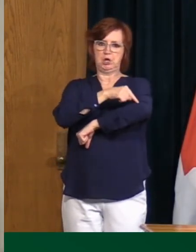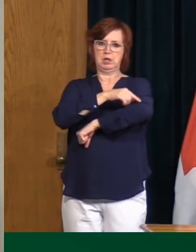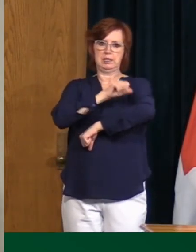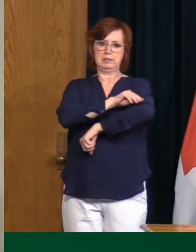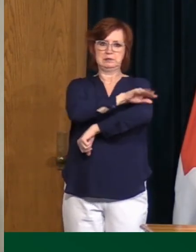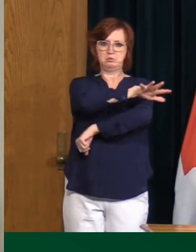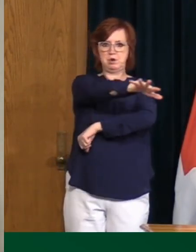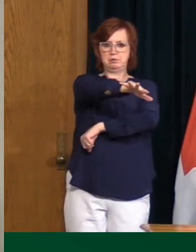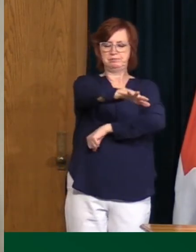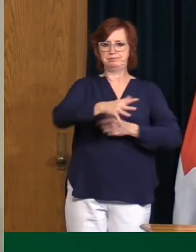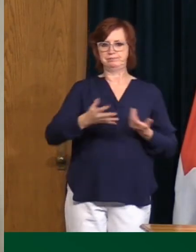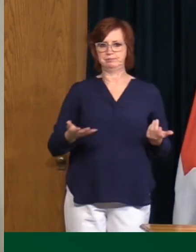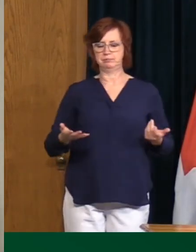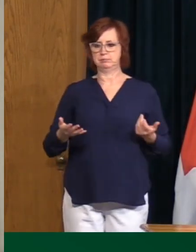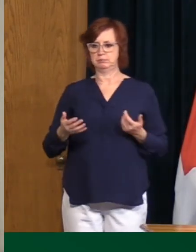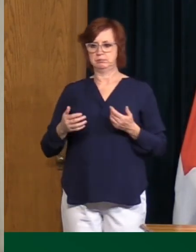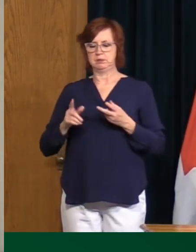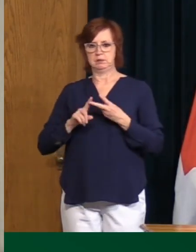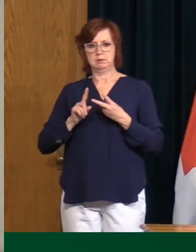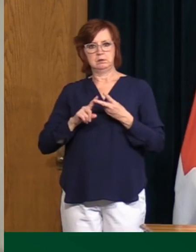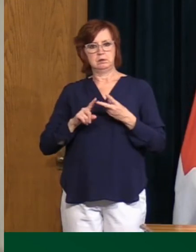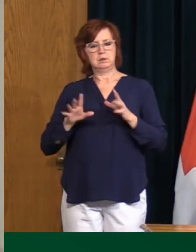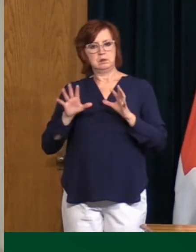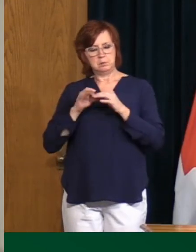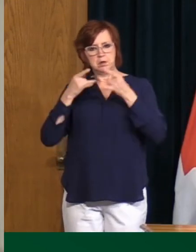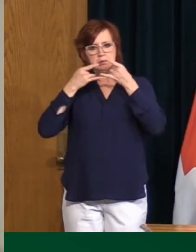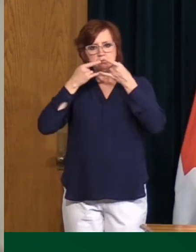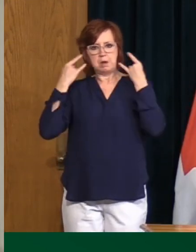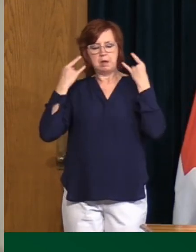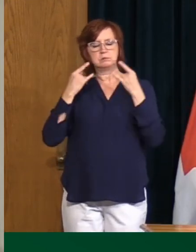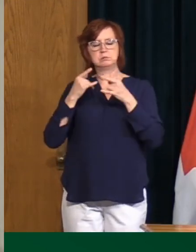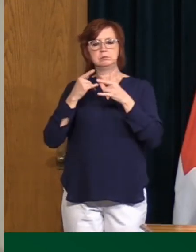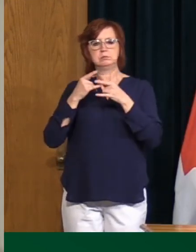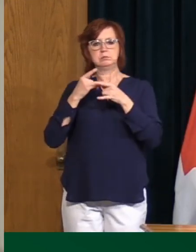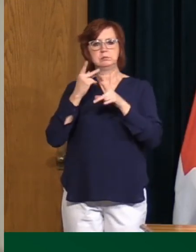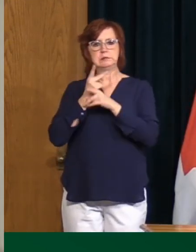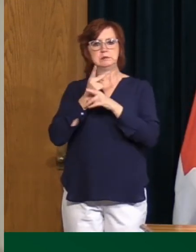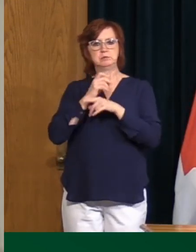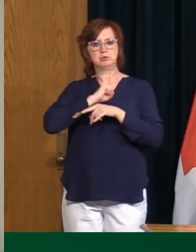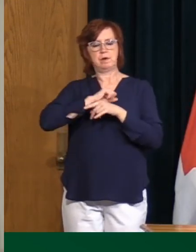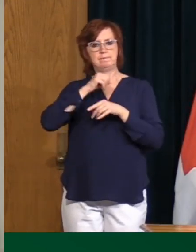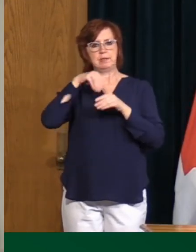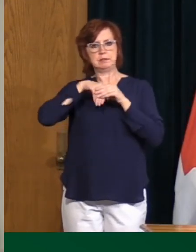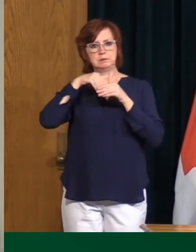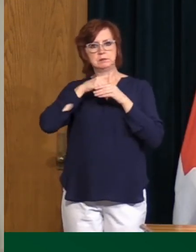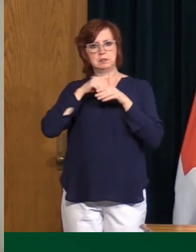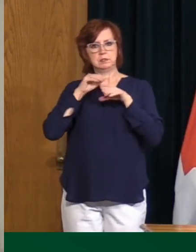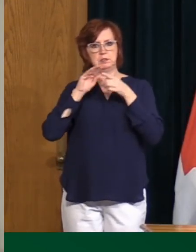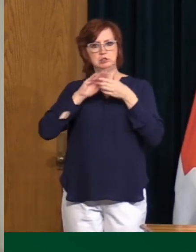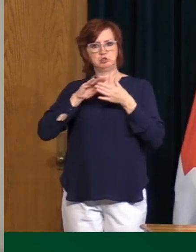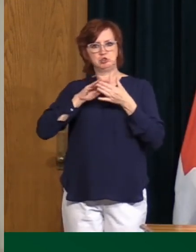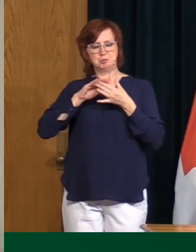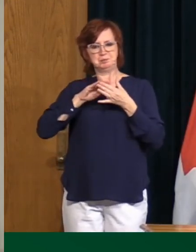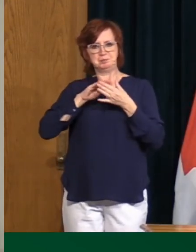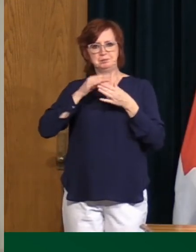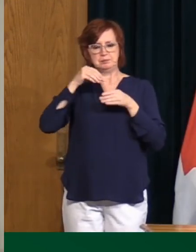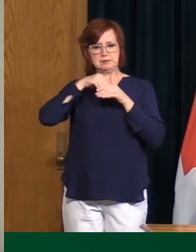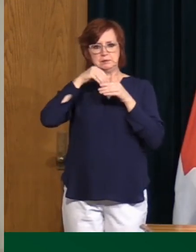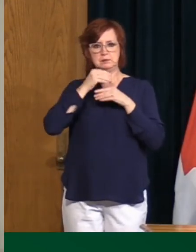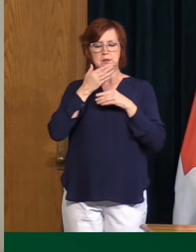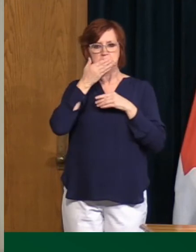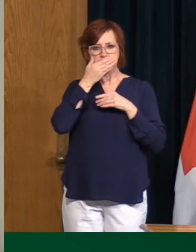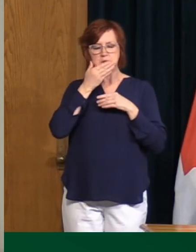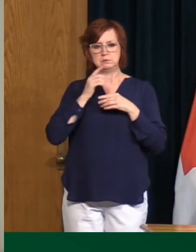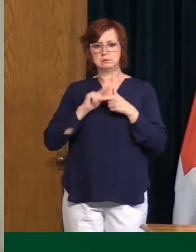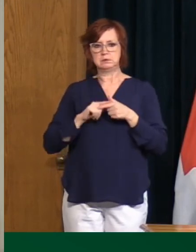who may be sitting 2 meters apart, but just an extra layer of precautions. I think all of us will have an opportunity,